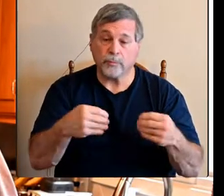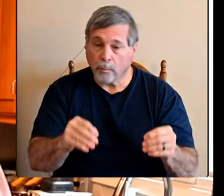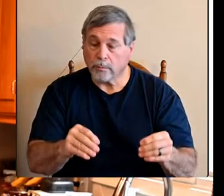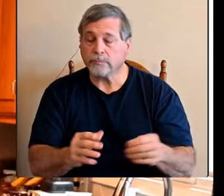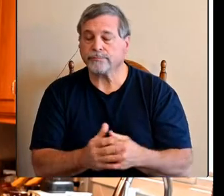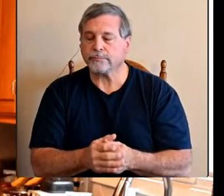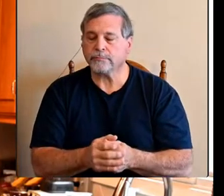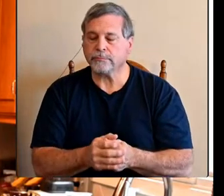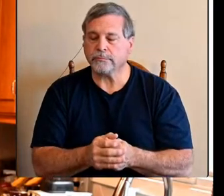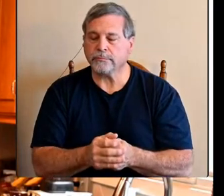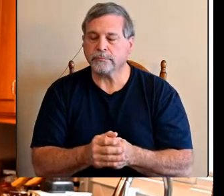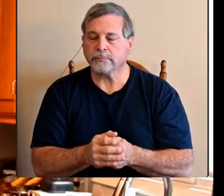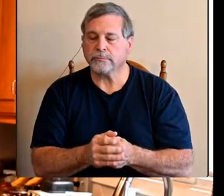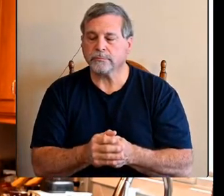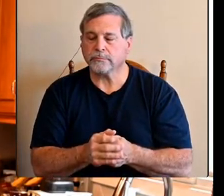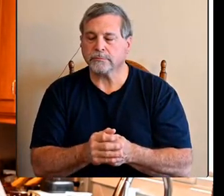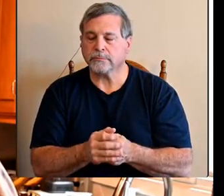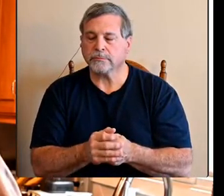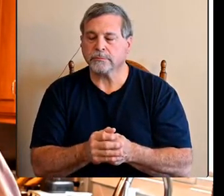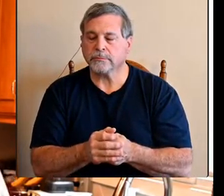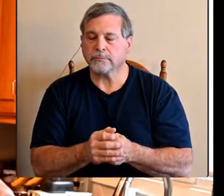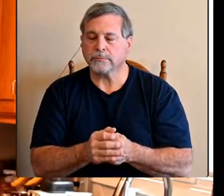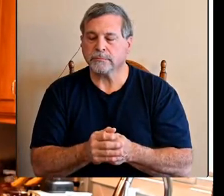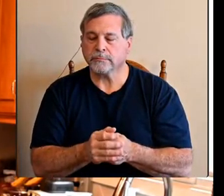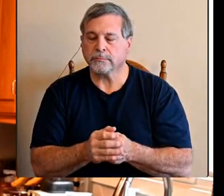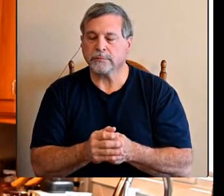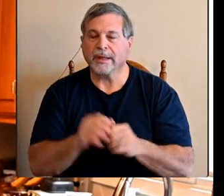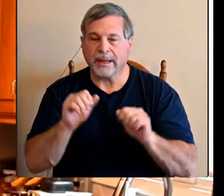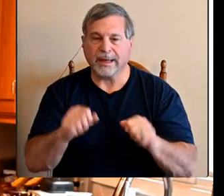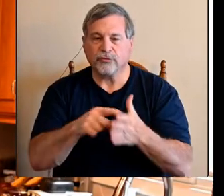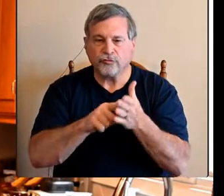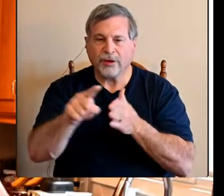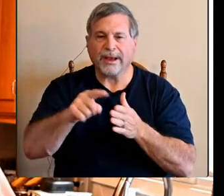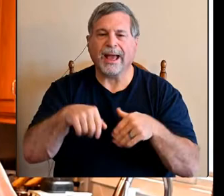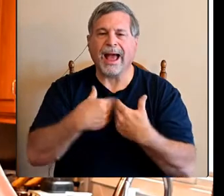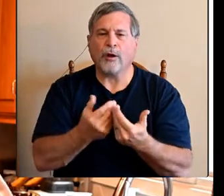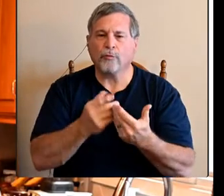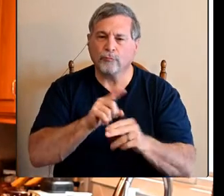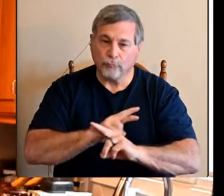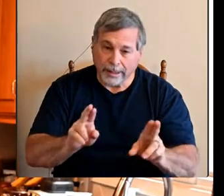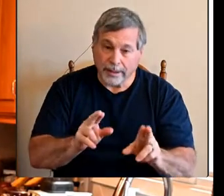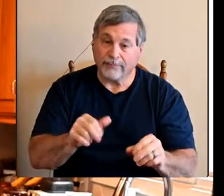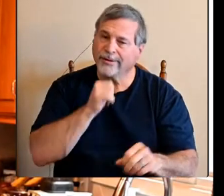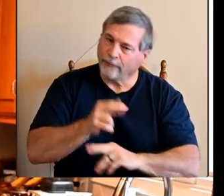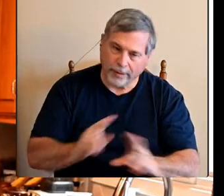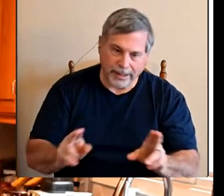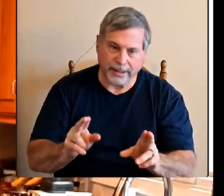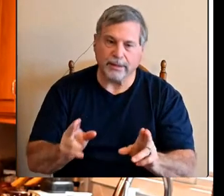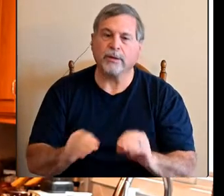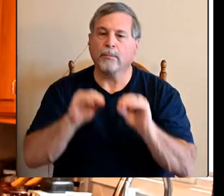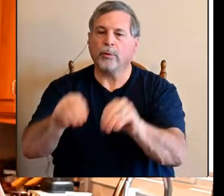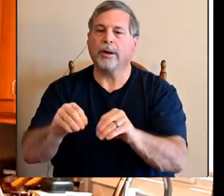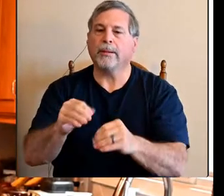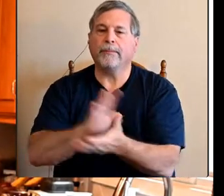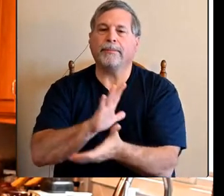when you buy them from the store you can always check to see how ripe they are if they're not ready then you can leave